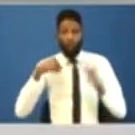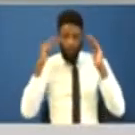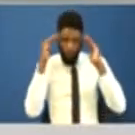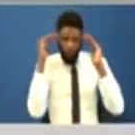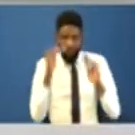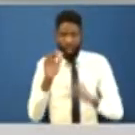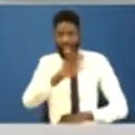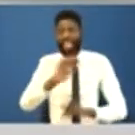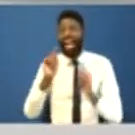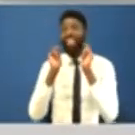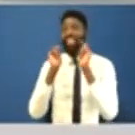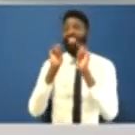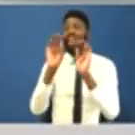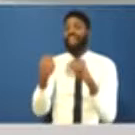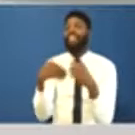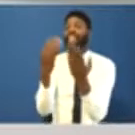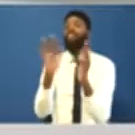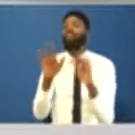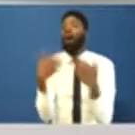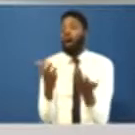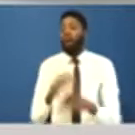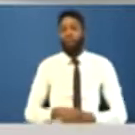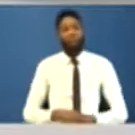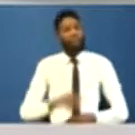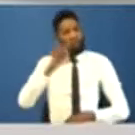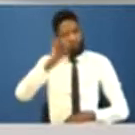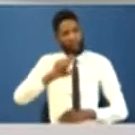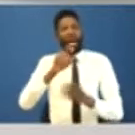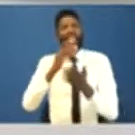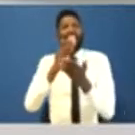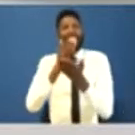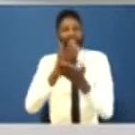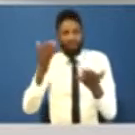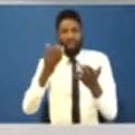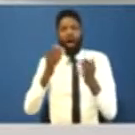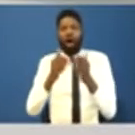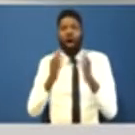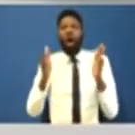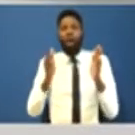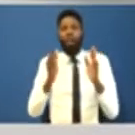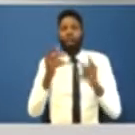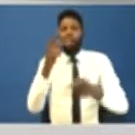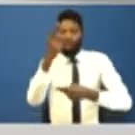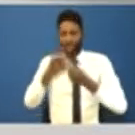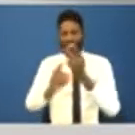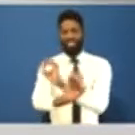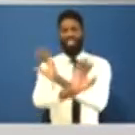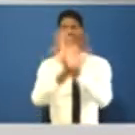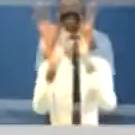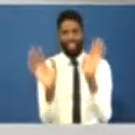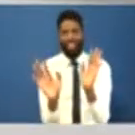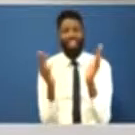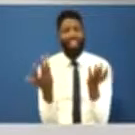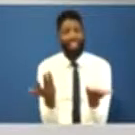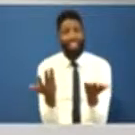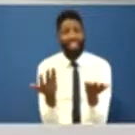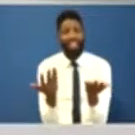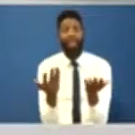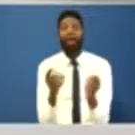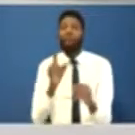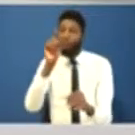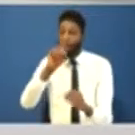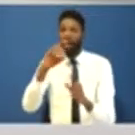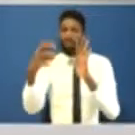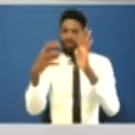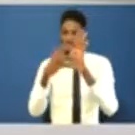the tender awarding it should be something that should be open and transparent where you gazette